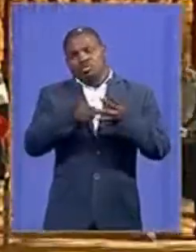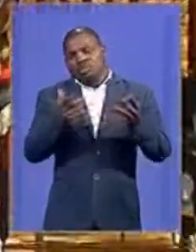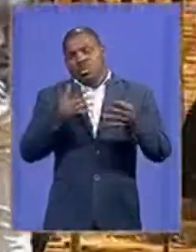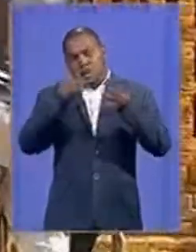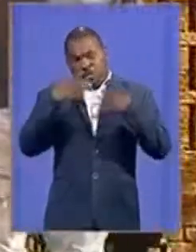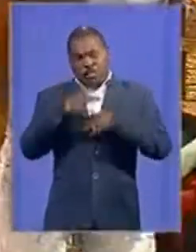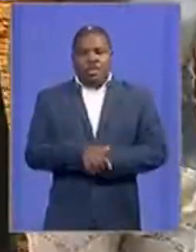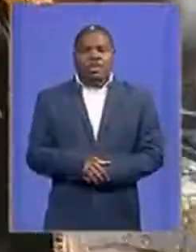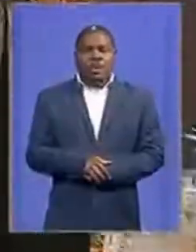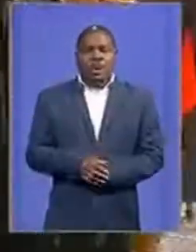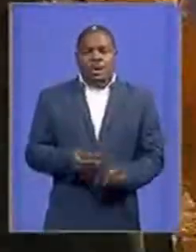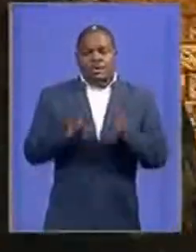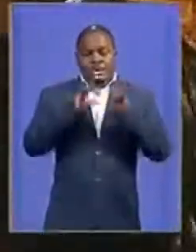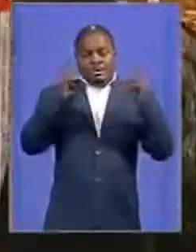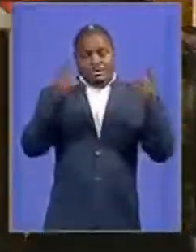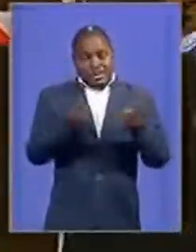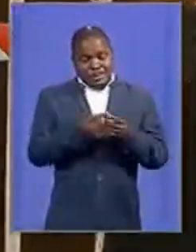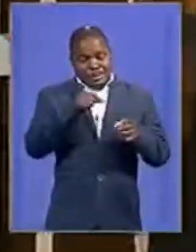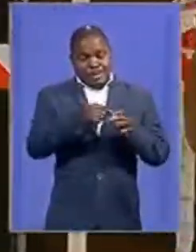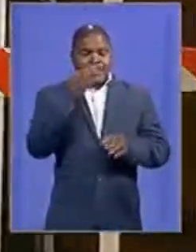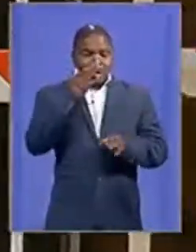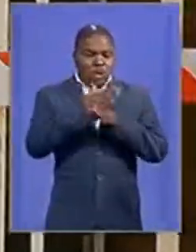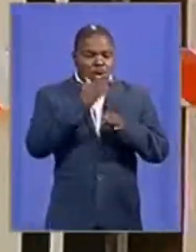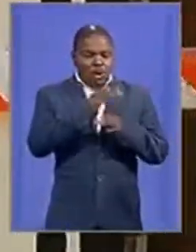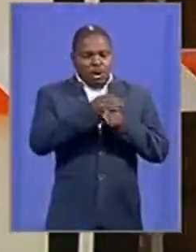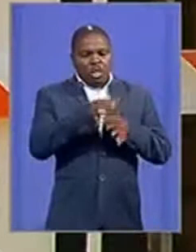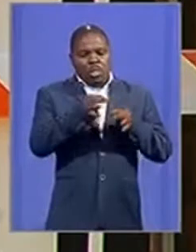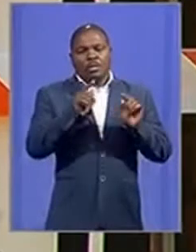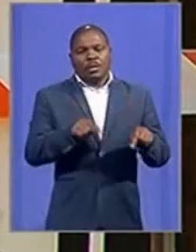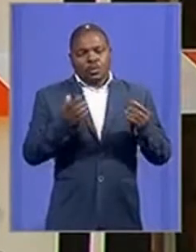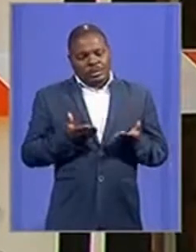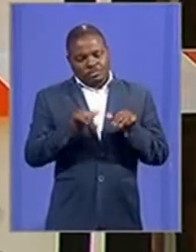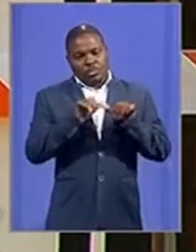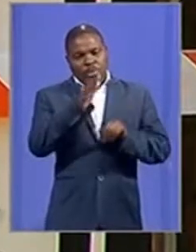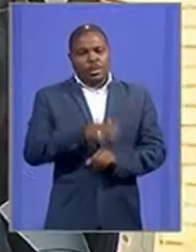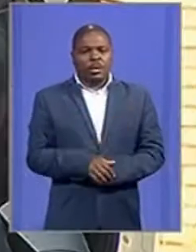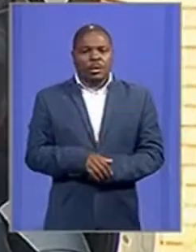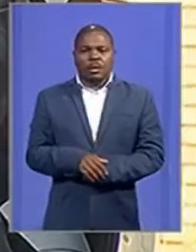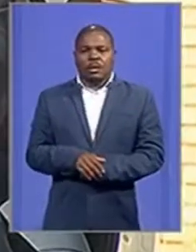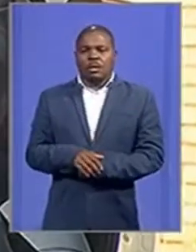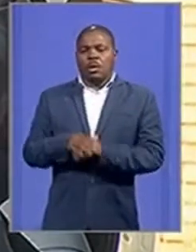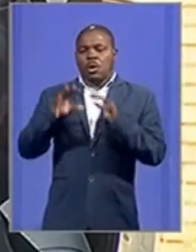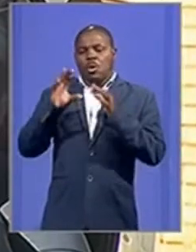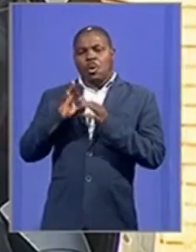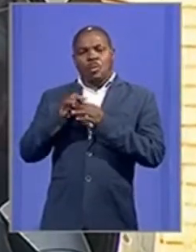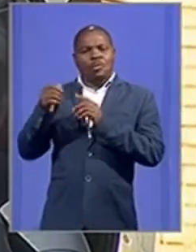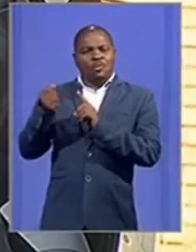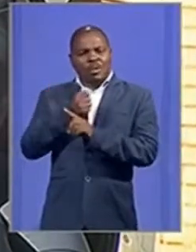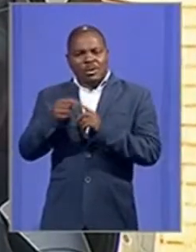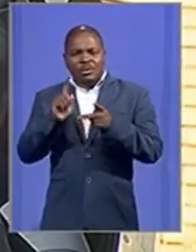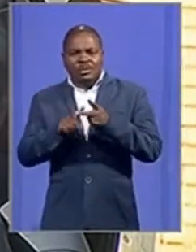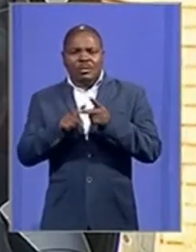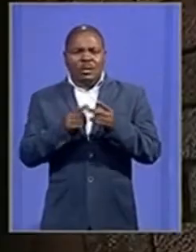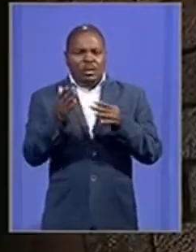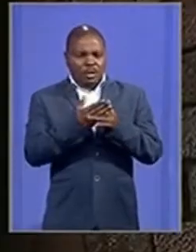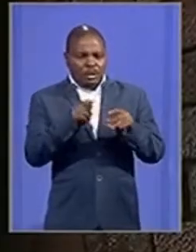e re ditirelo tša yona di ka se šutišwe. The applications for domestic violence cases will still be dealt with from